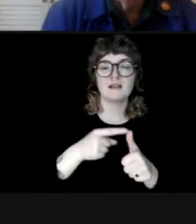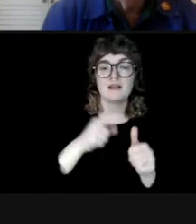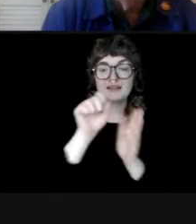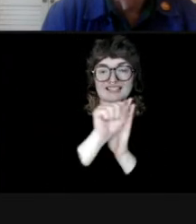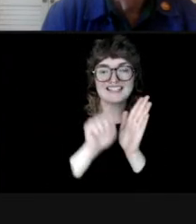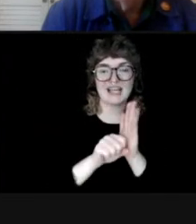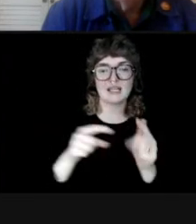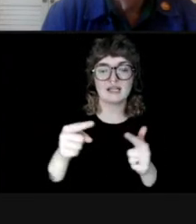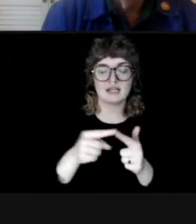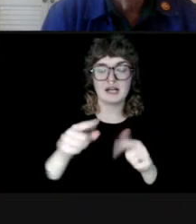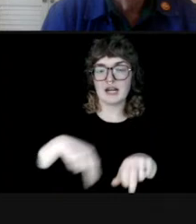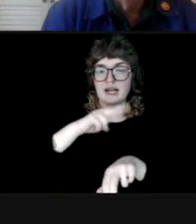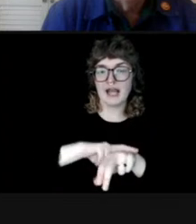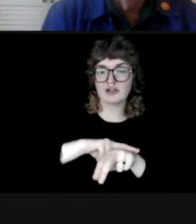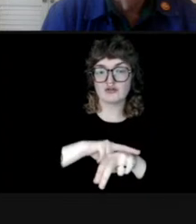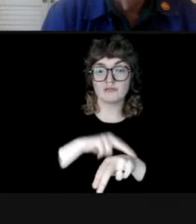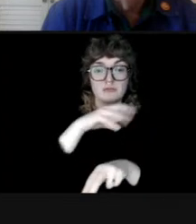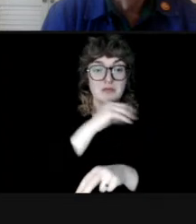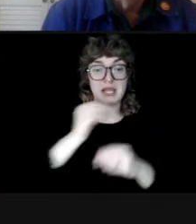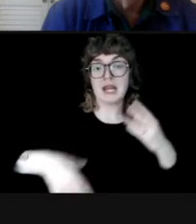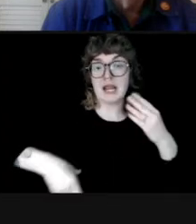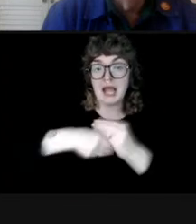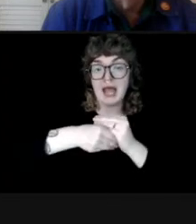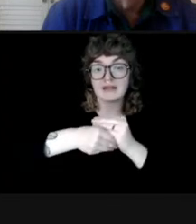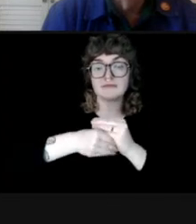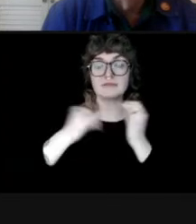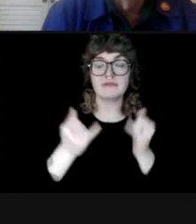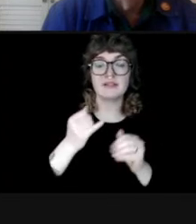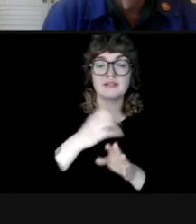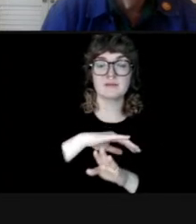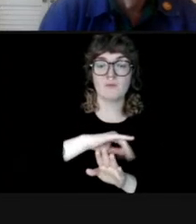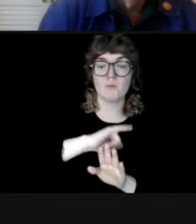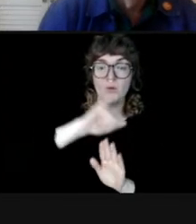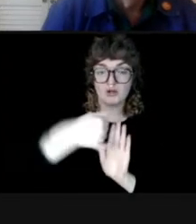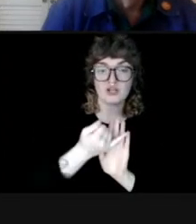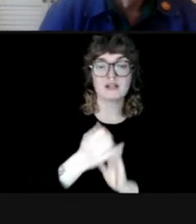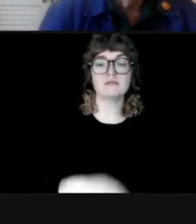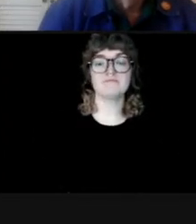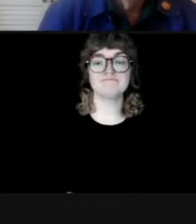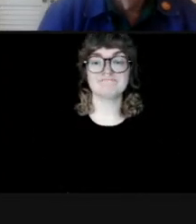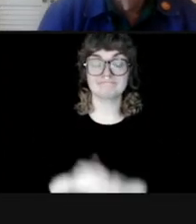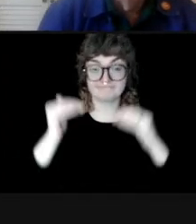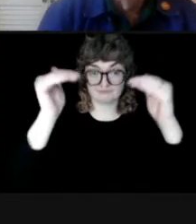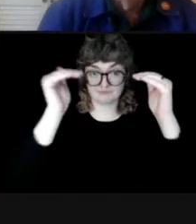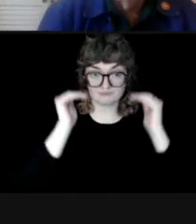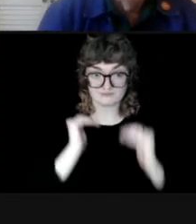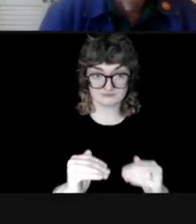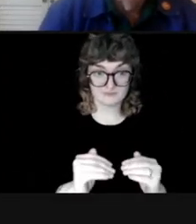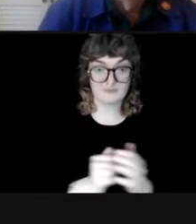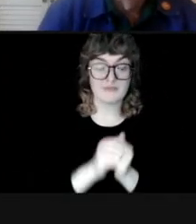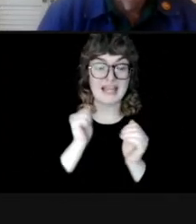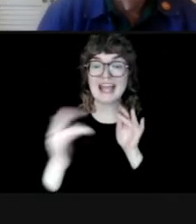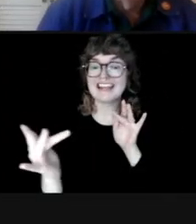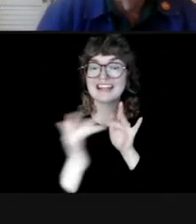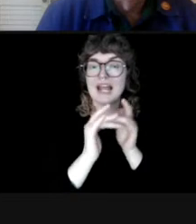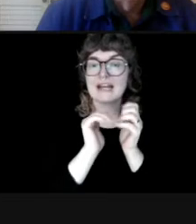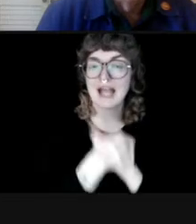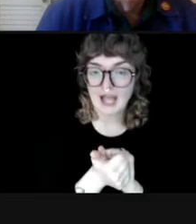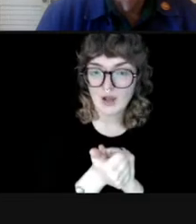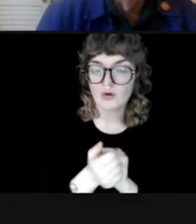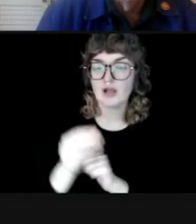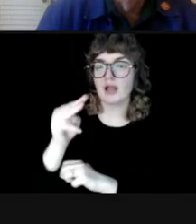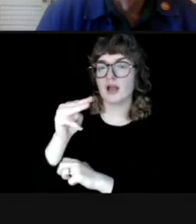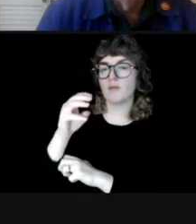to the mosaic and send them on for our review. Next. You can reach us at